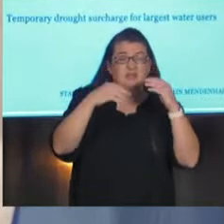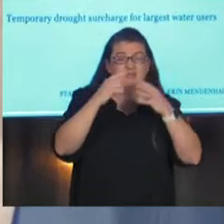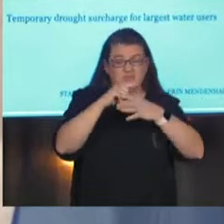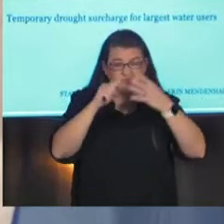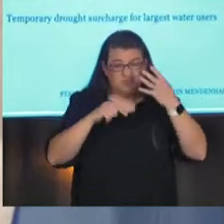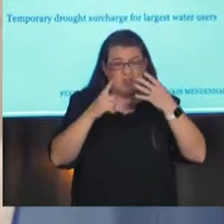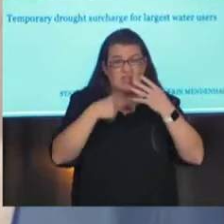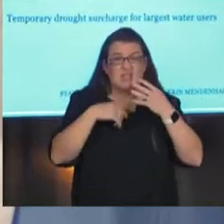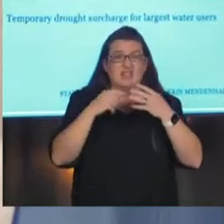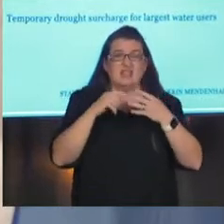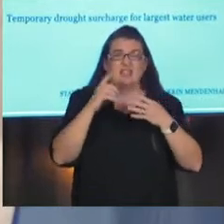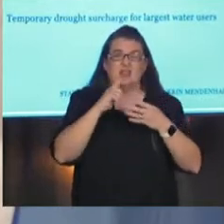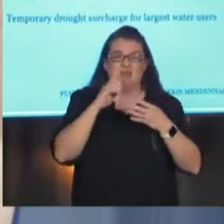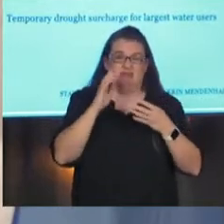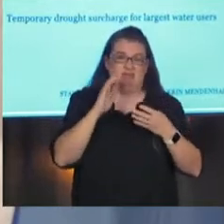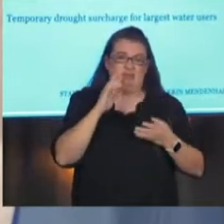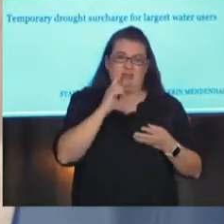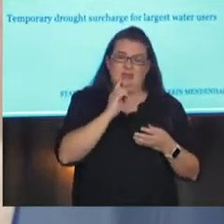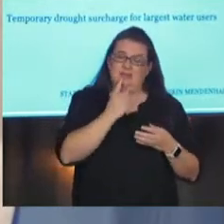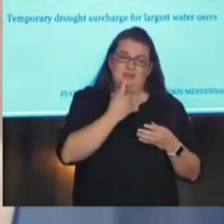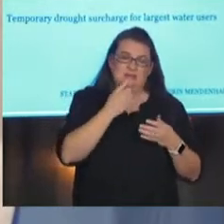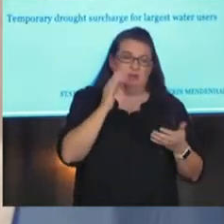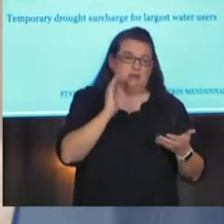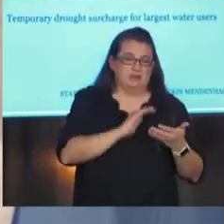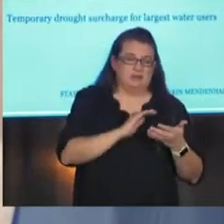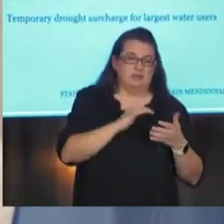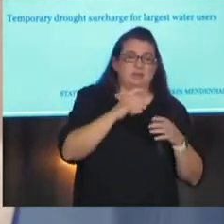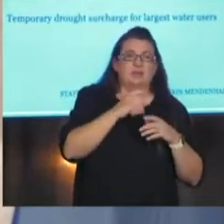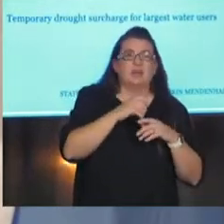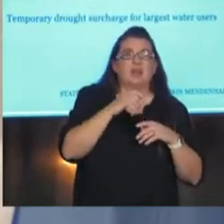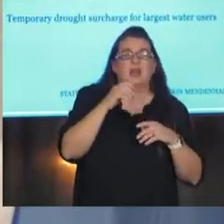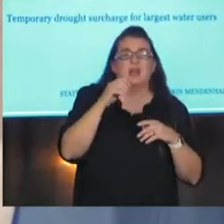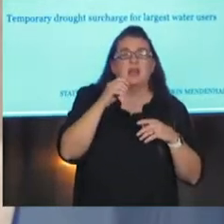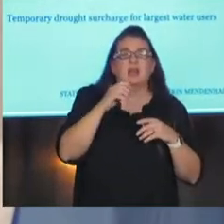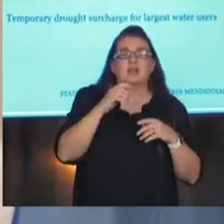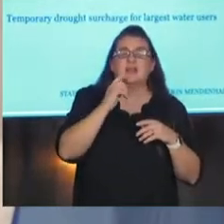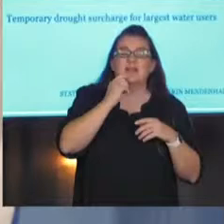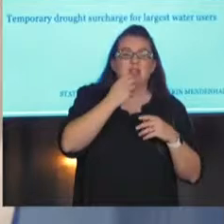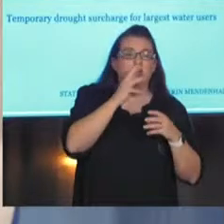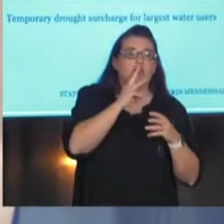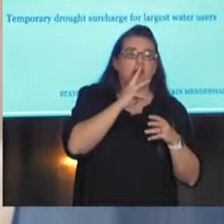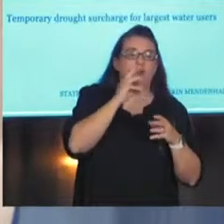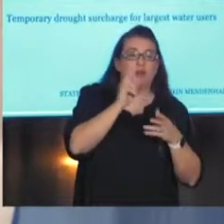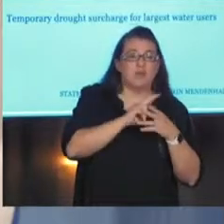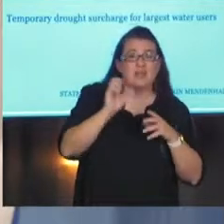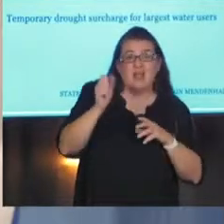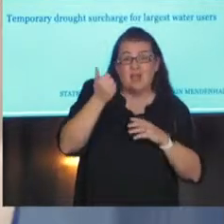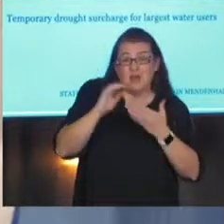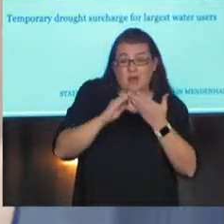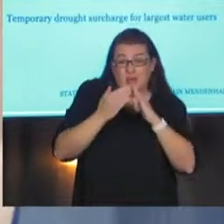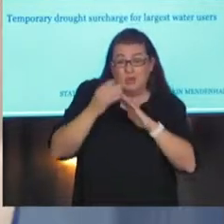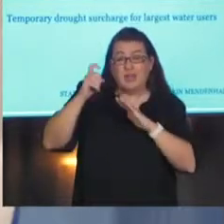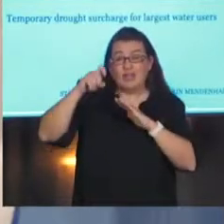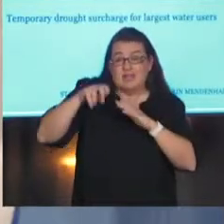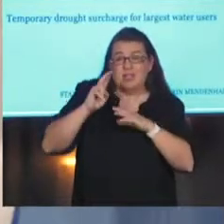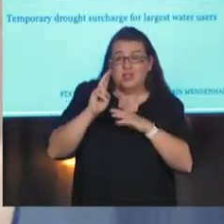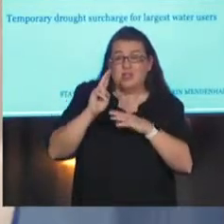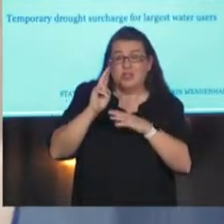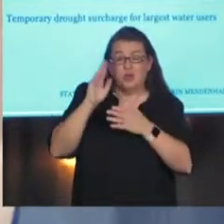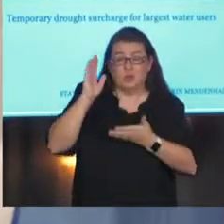use while allowing affordable water for basic purposes. Other communities needing to reduce water use